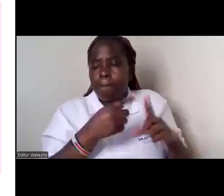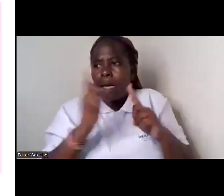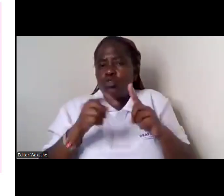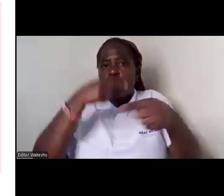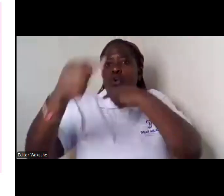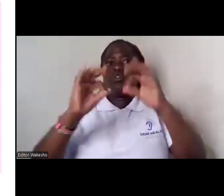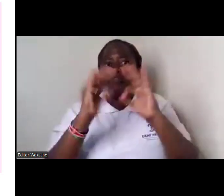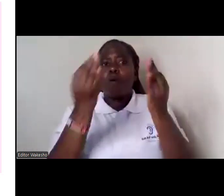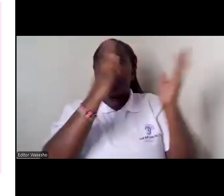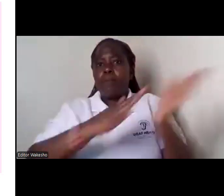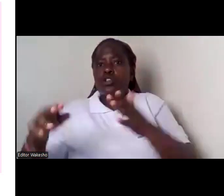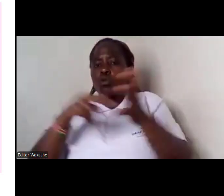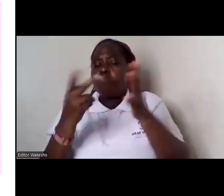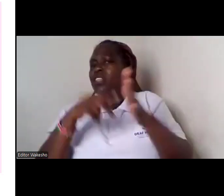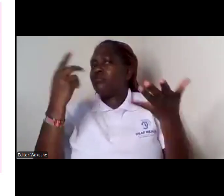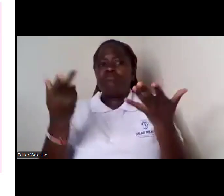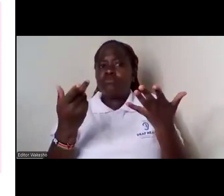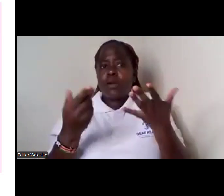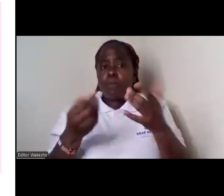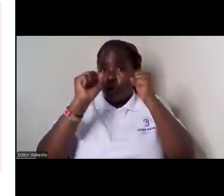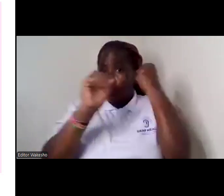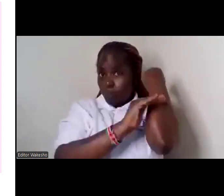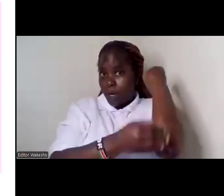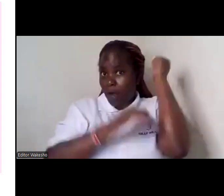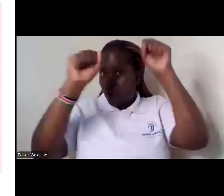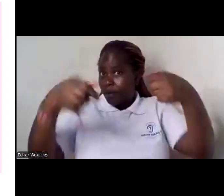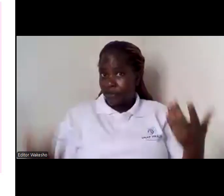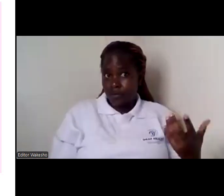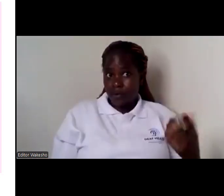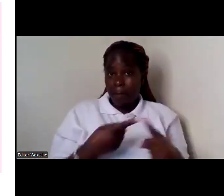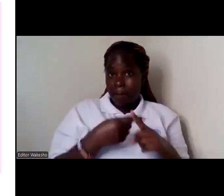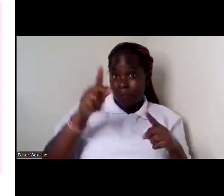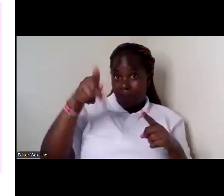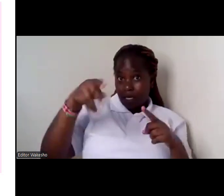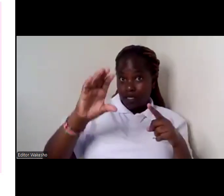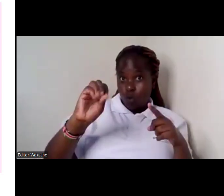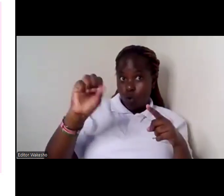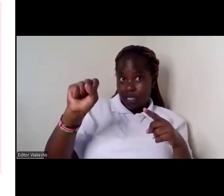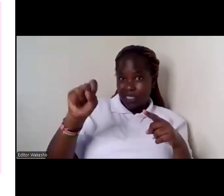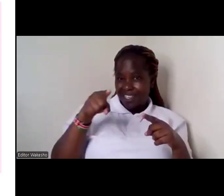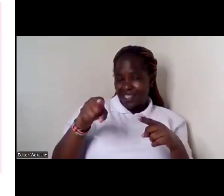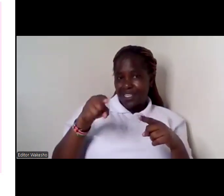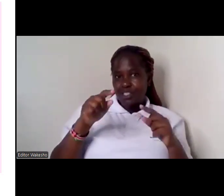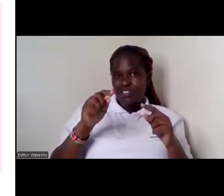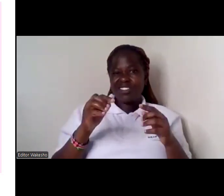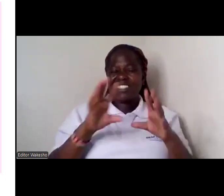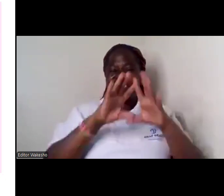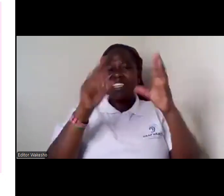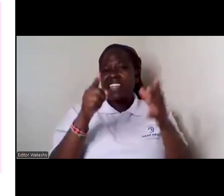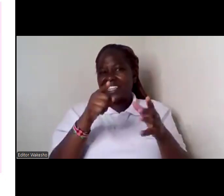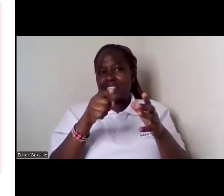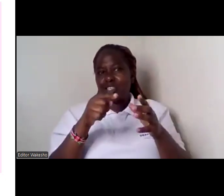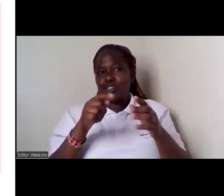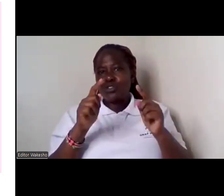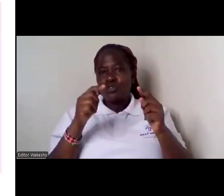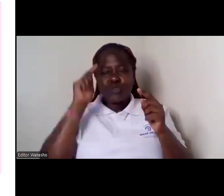PCOS. So PCOS is a whole topic by itself, but if I was to summarize, you